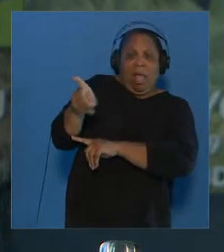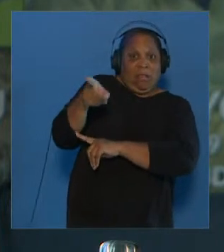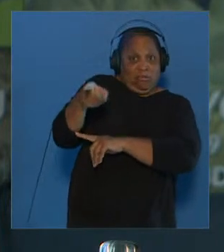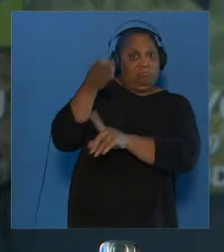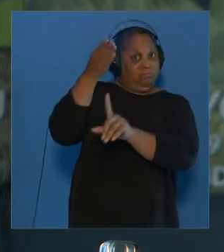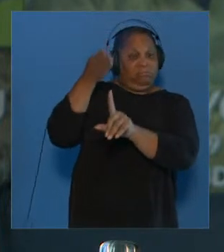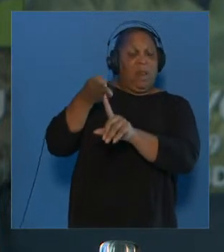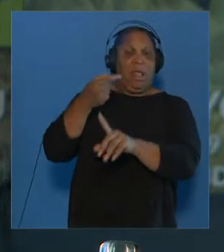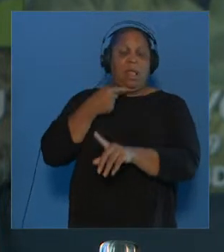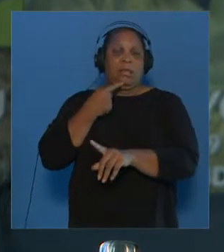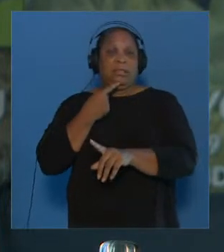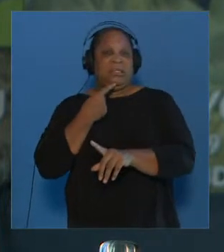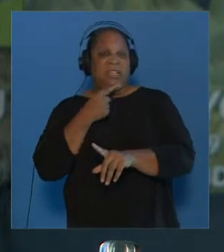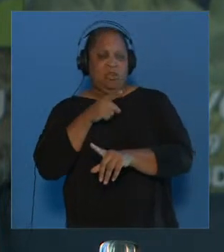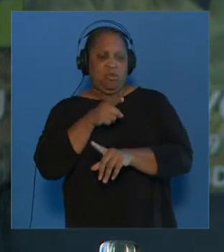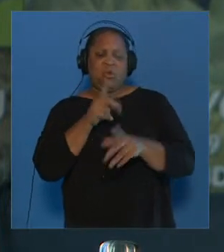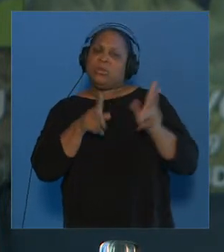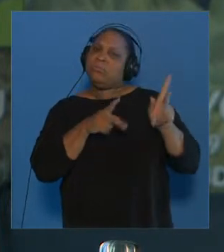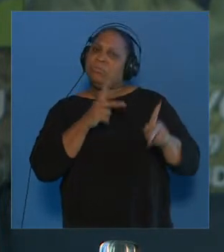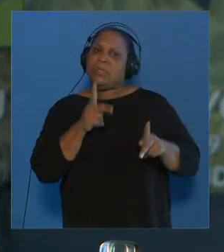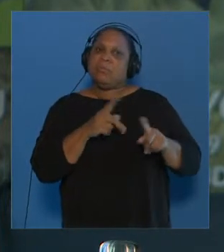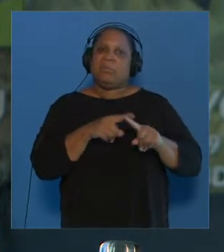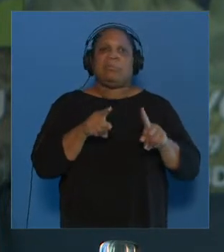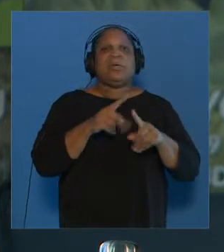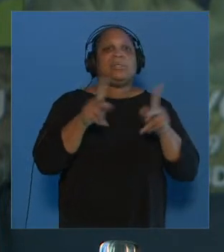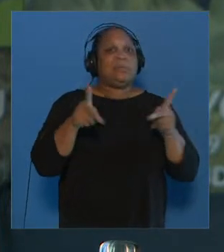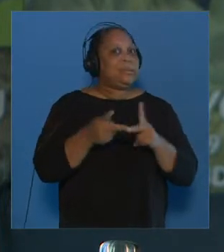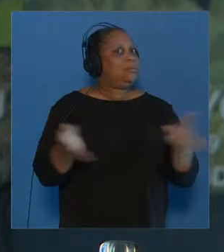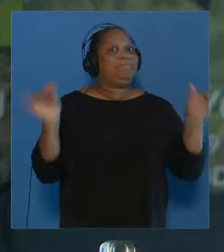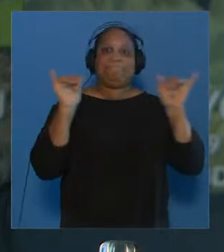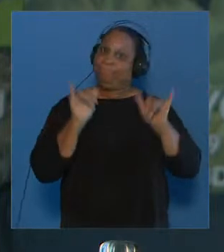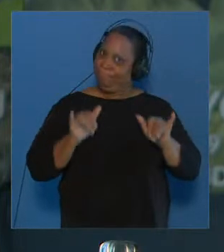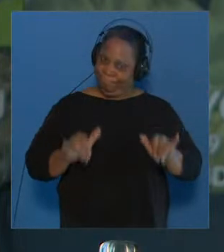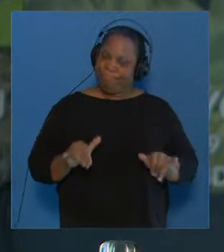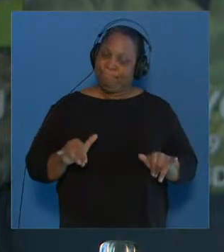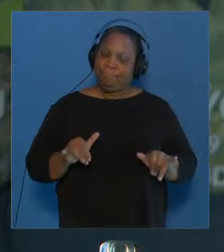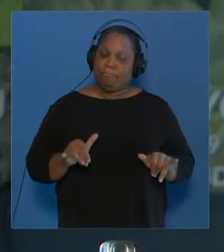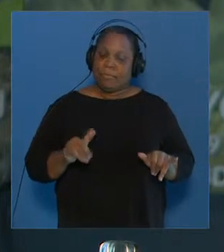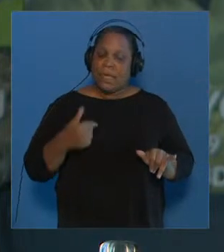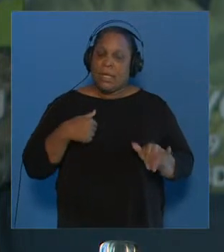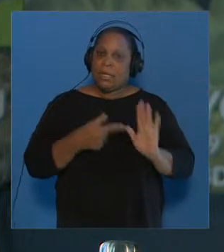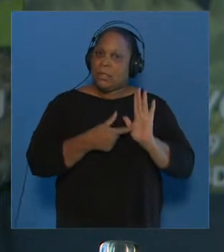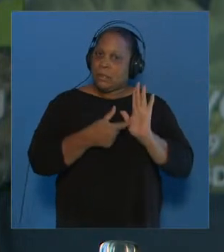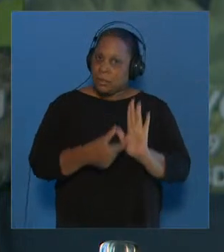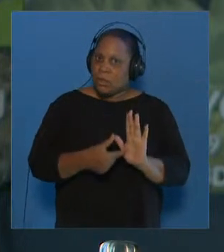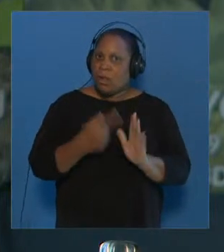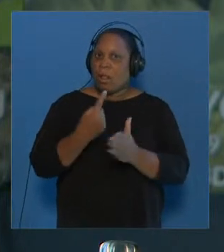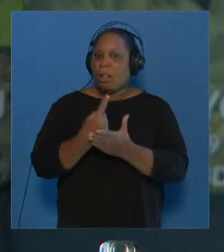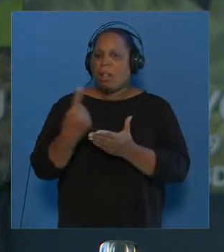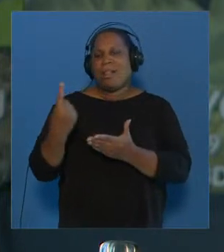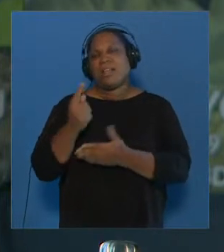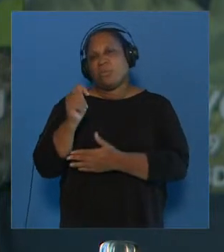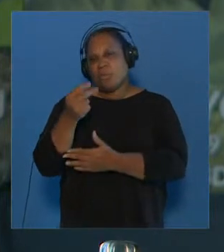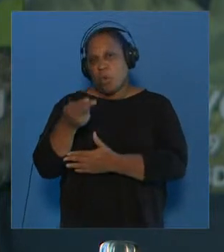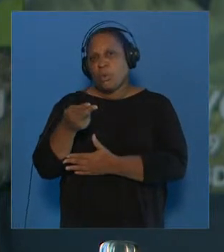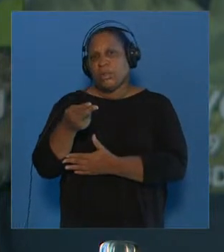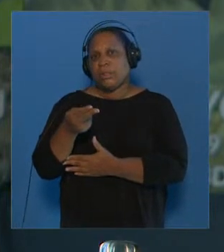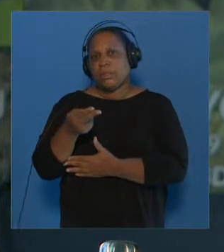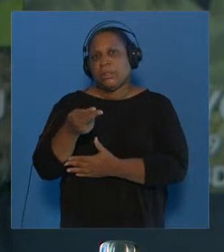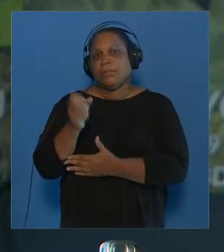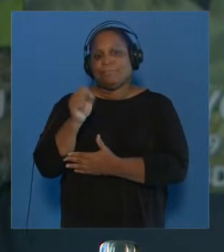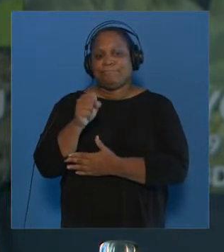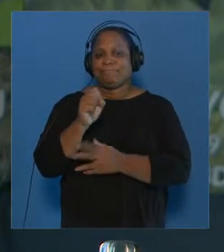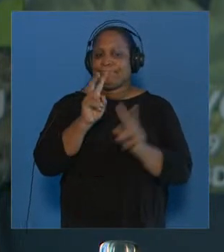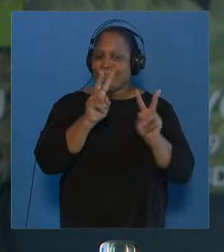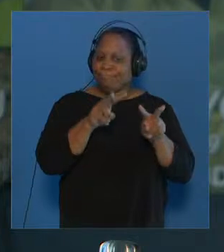those individuals. However, the position does remain the same. As I've indicated as recently as last Thursday, we are